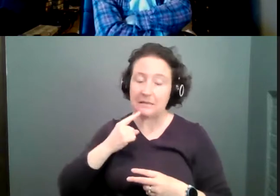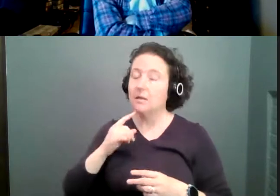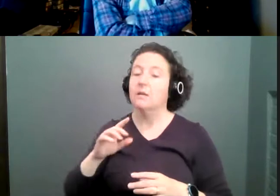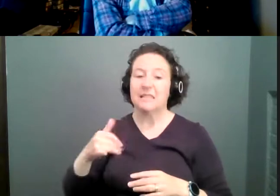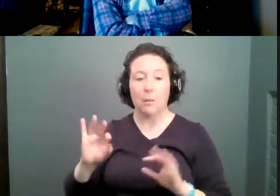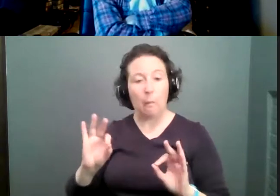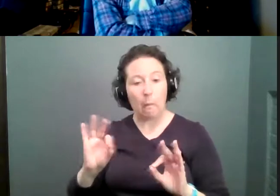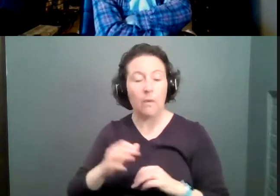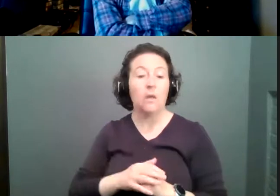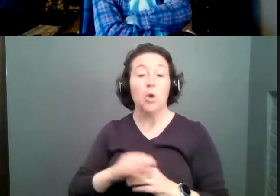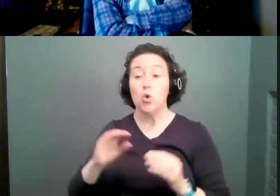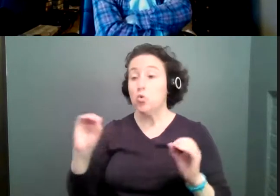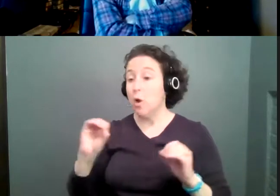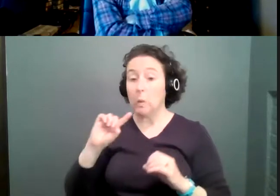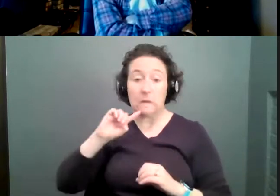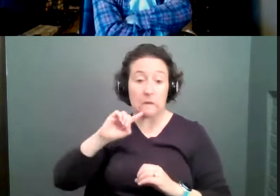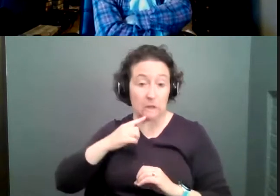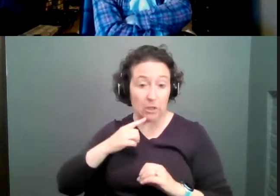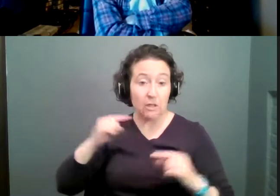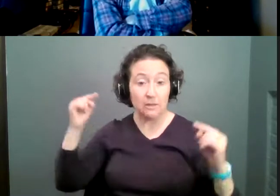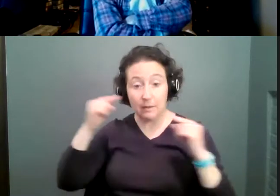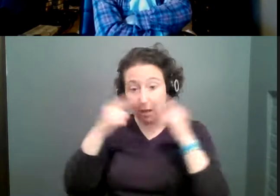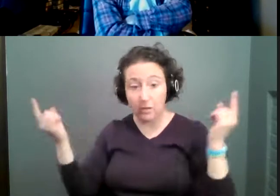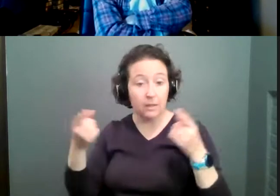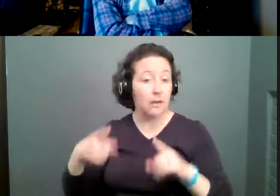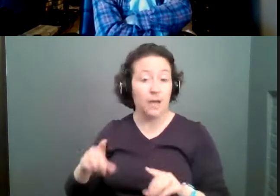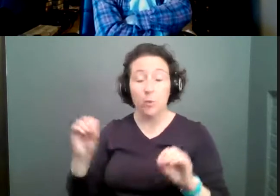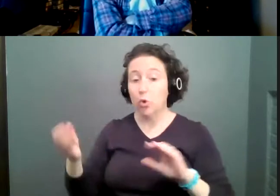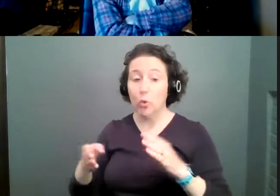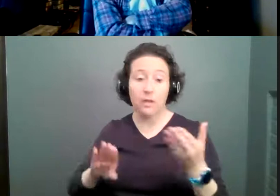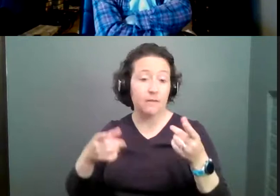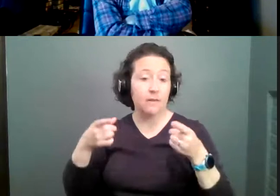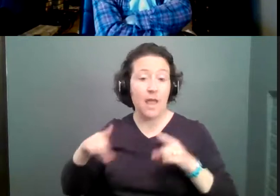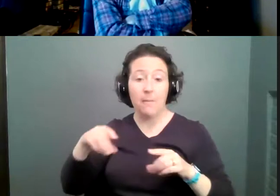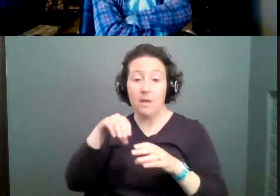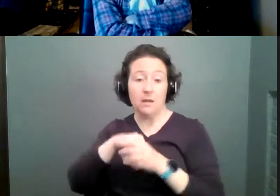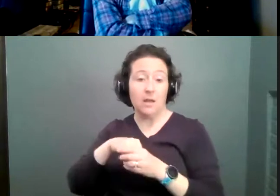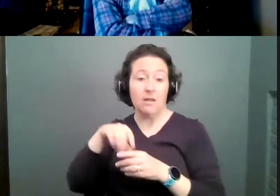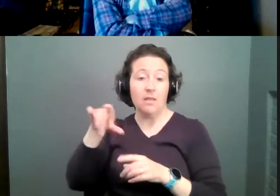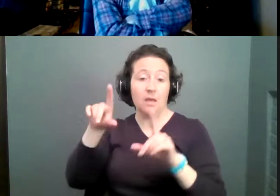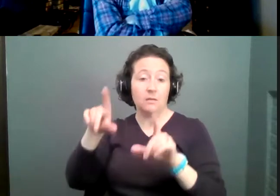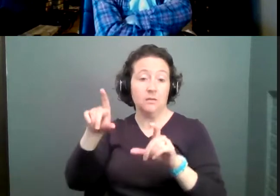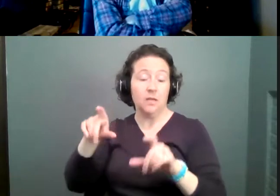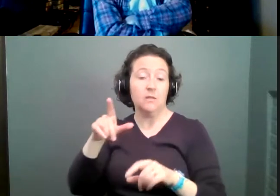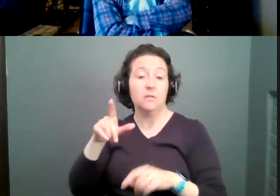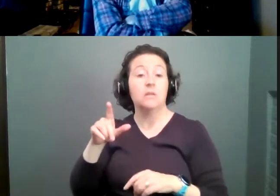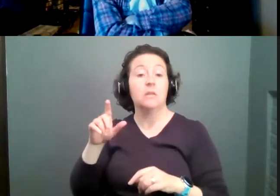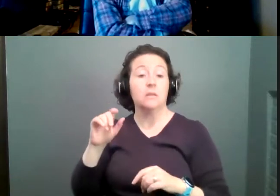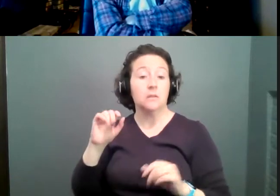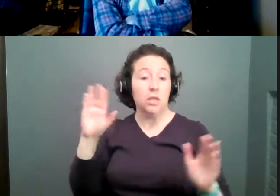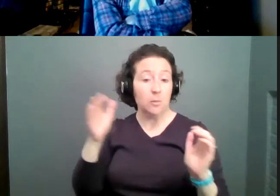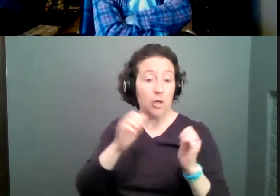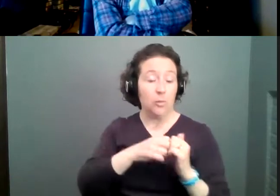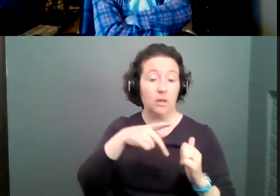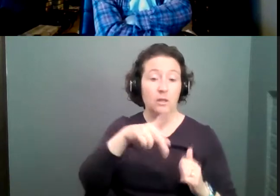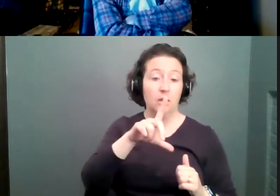adverse events or deaths were reported in the 1,100 patients enrolled in the trials who received the vaccine compared to the placebo group.